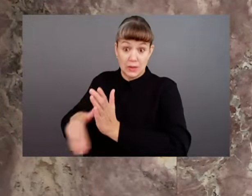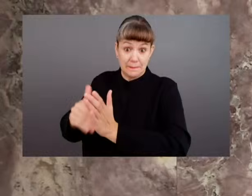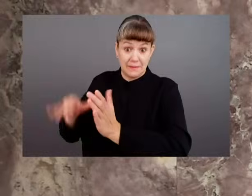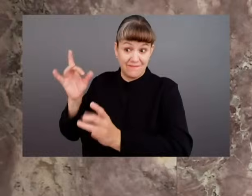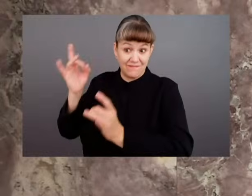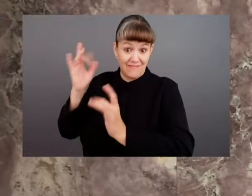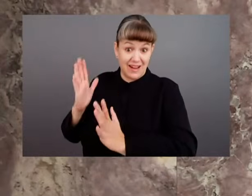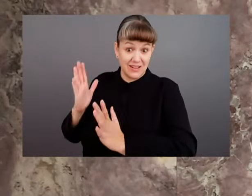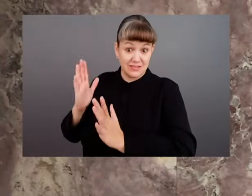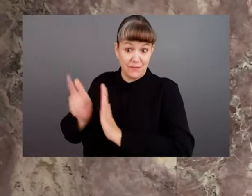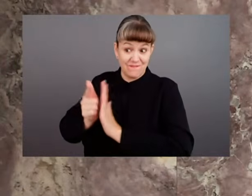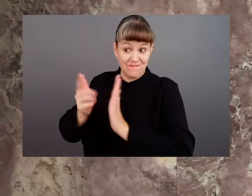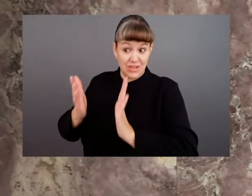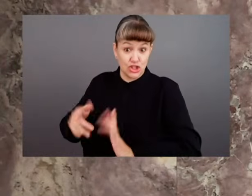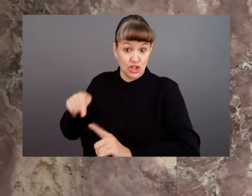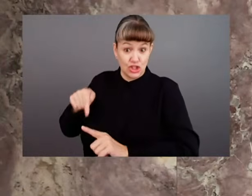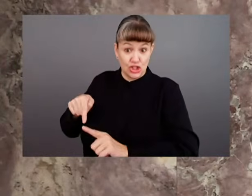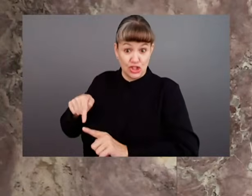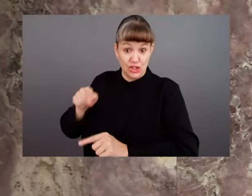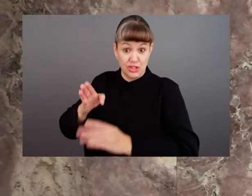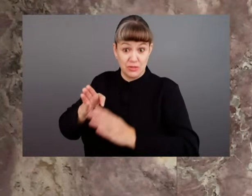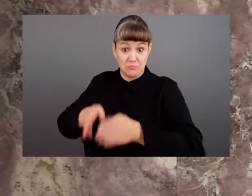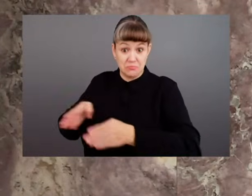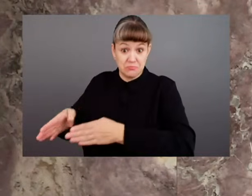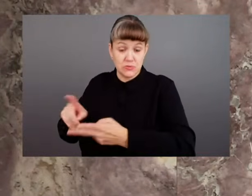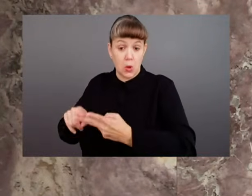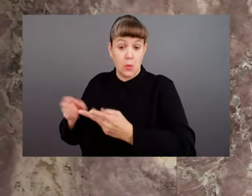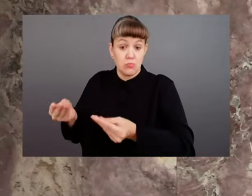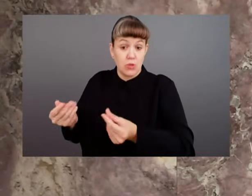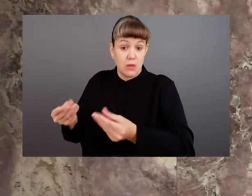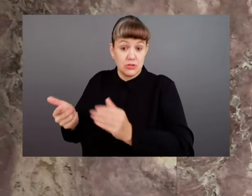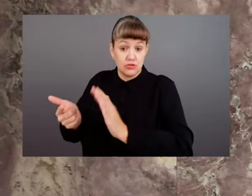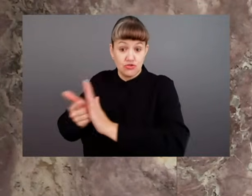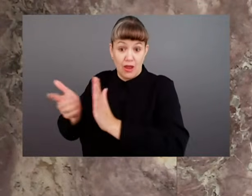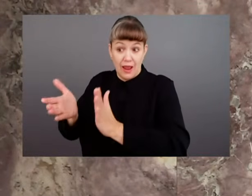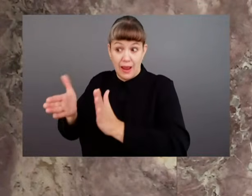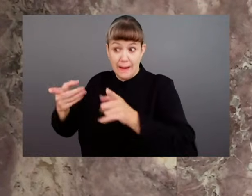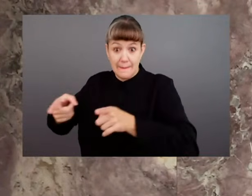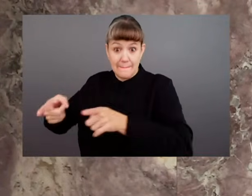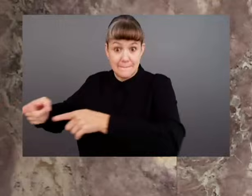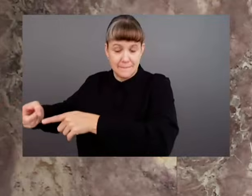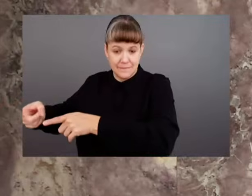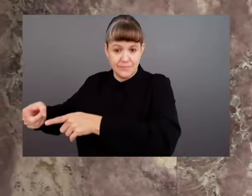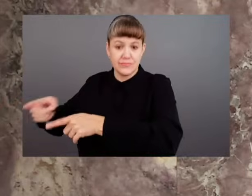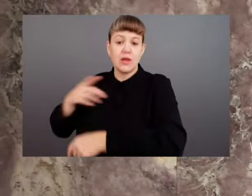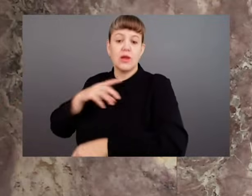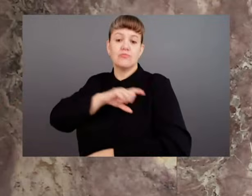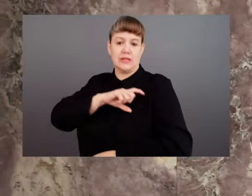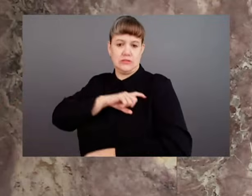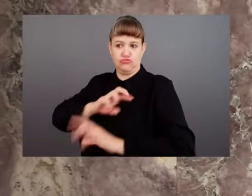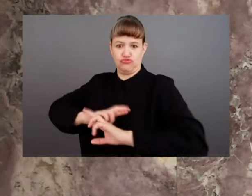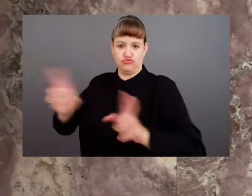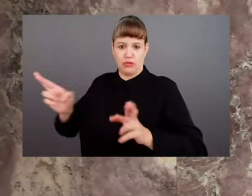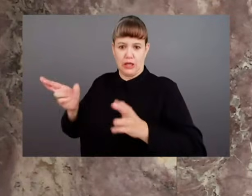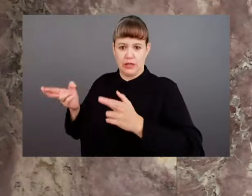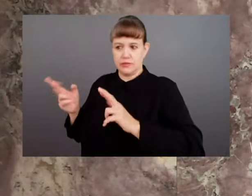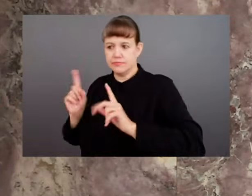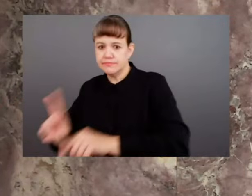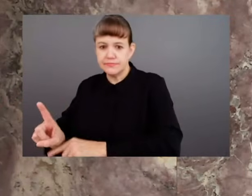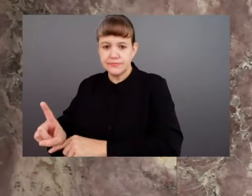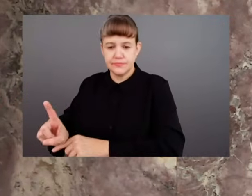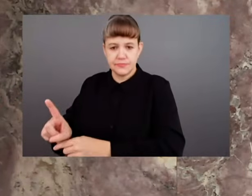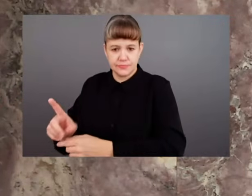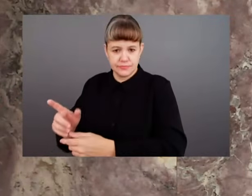will continue to make those investments, continue to support police in ensuring they have the tools that they